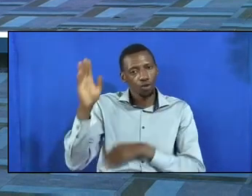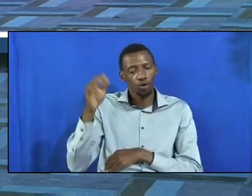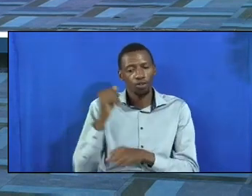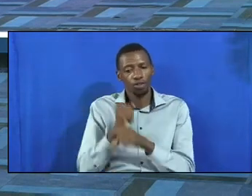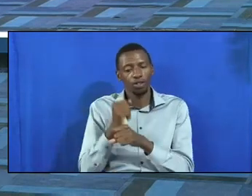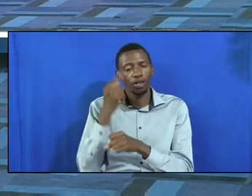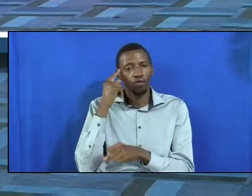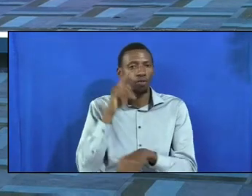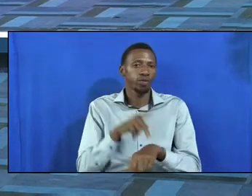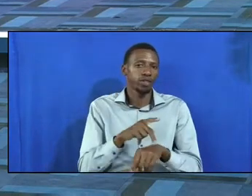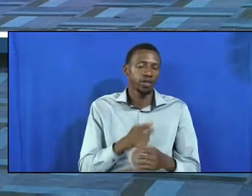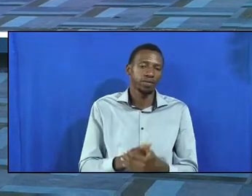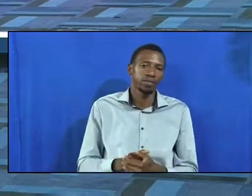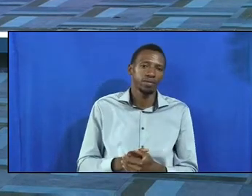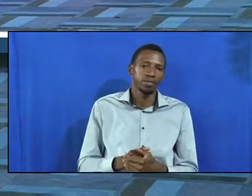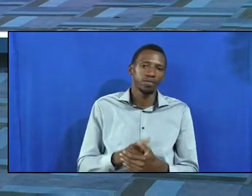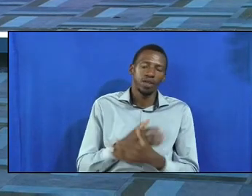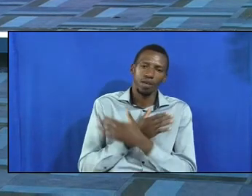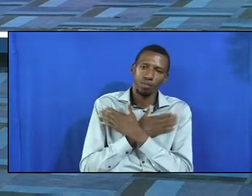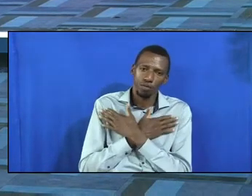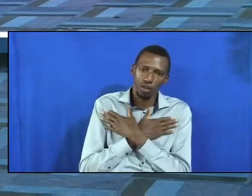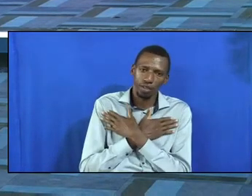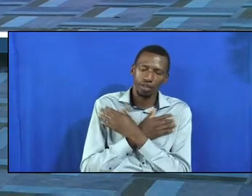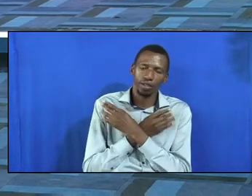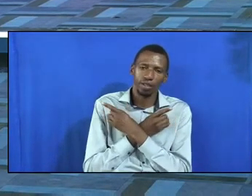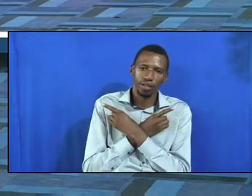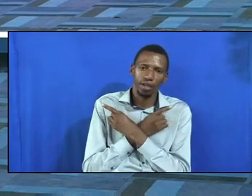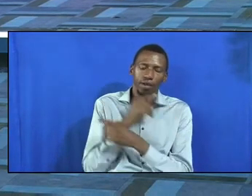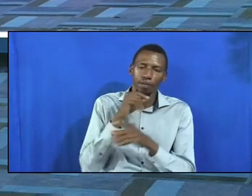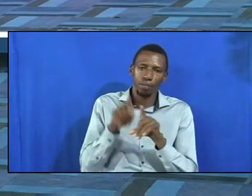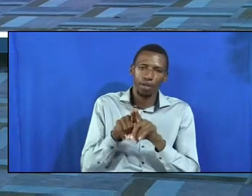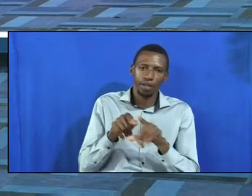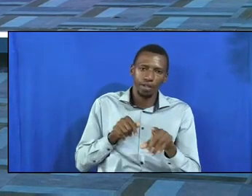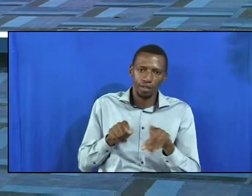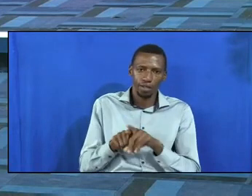Beloved brothers and sisters, my dear viewers, the